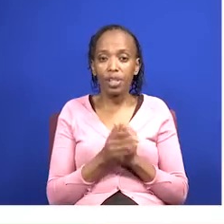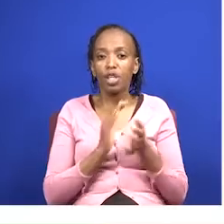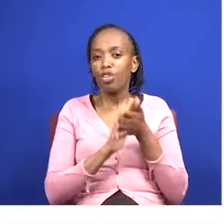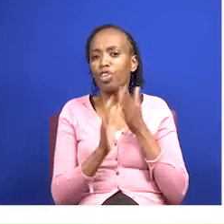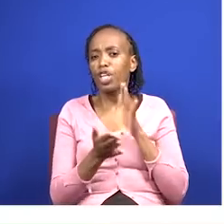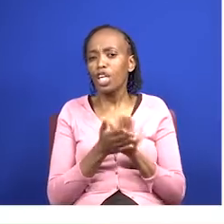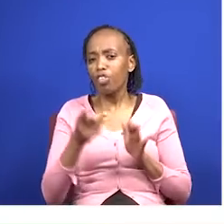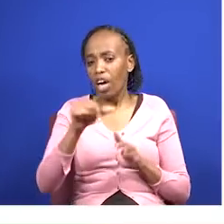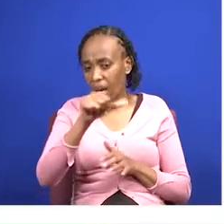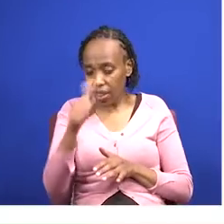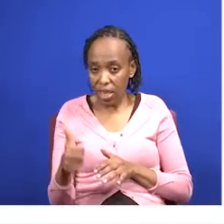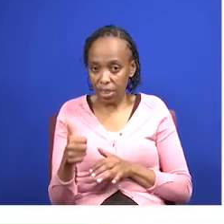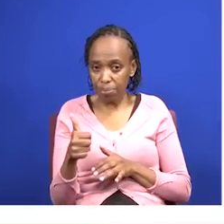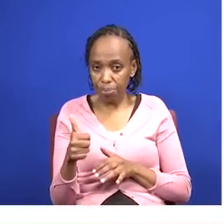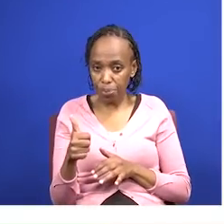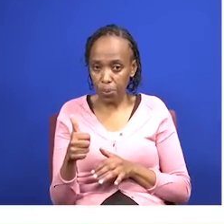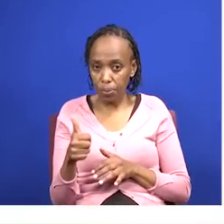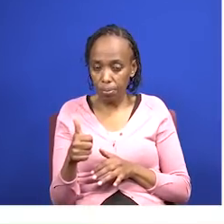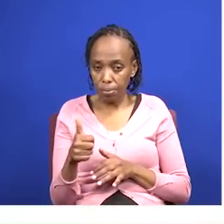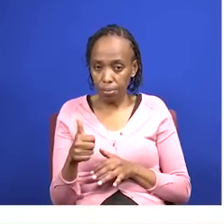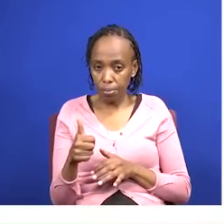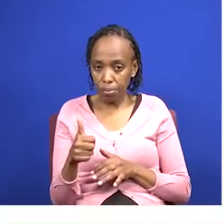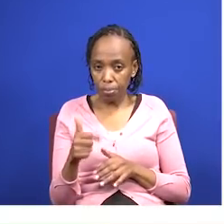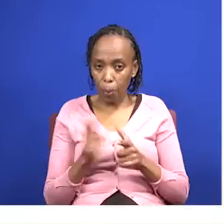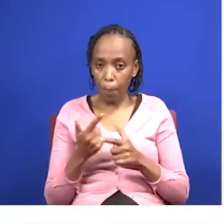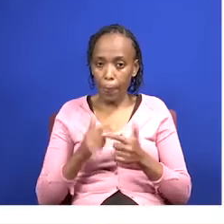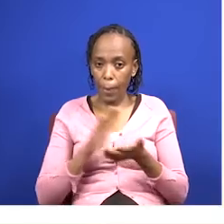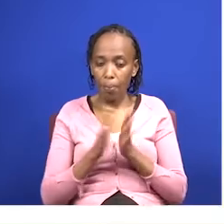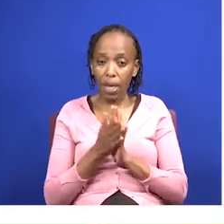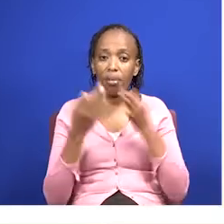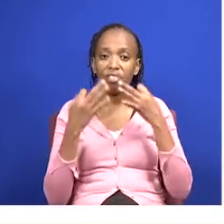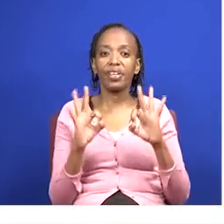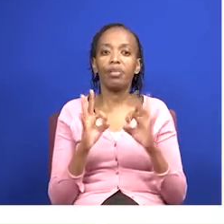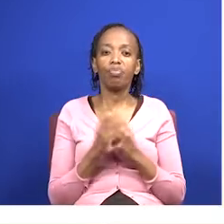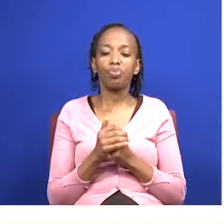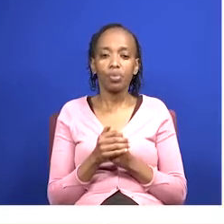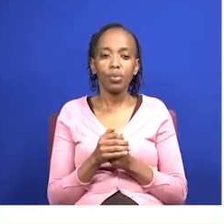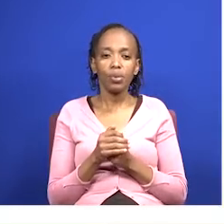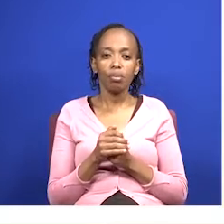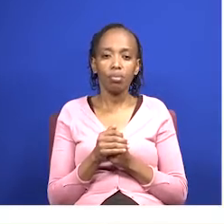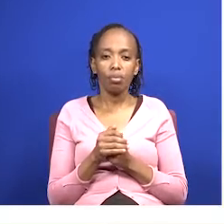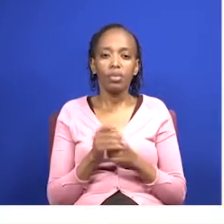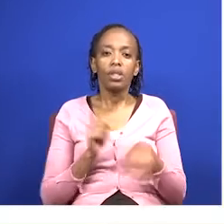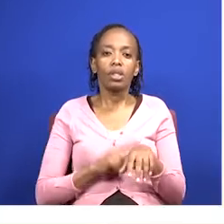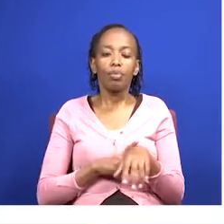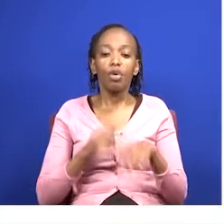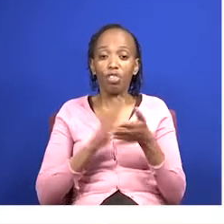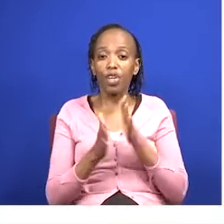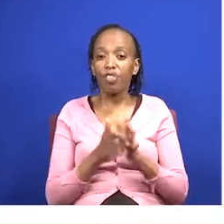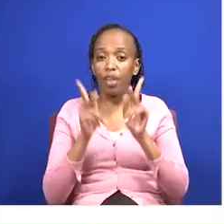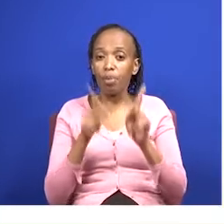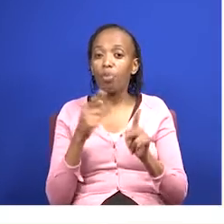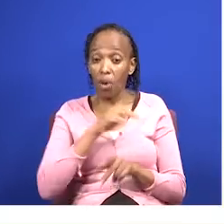people forgive others, they become free. When you